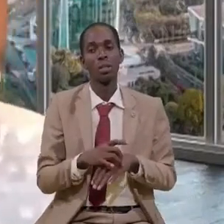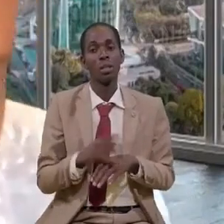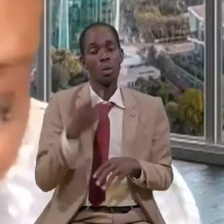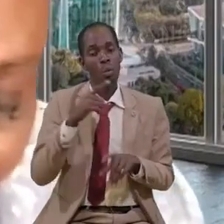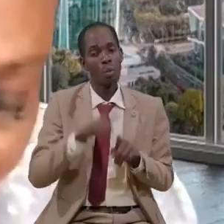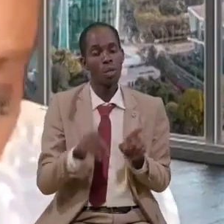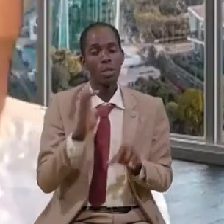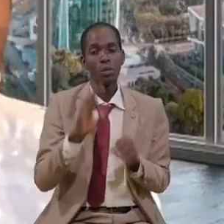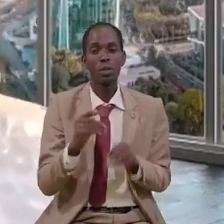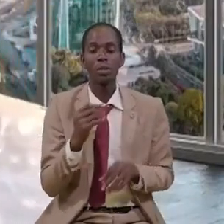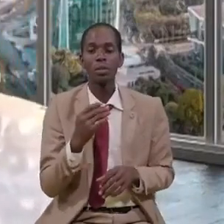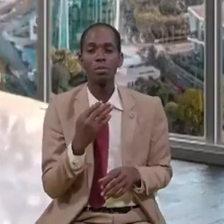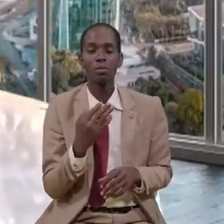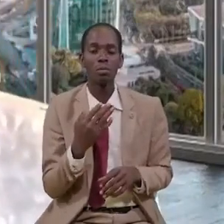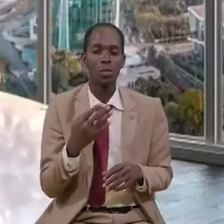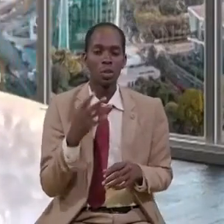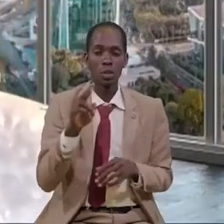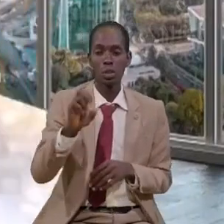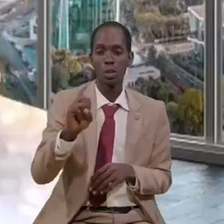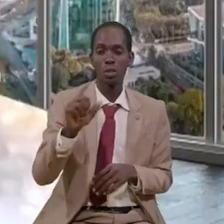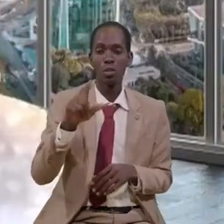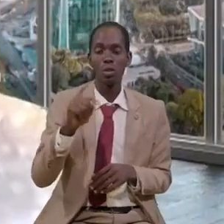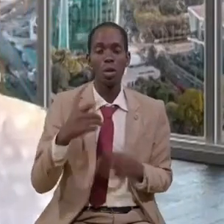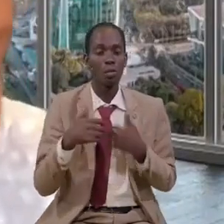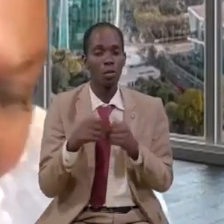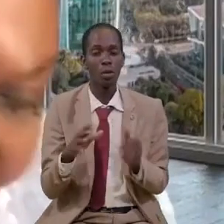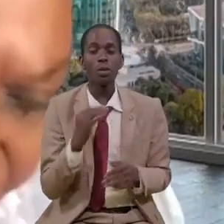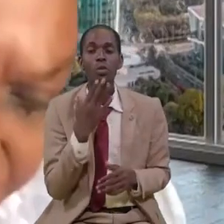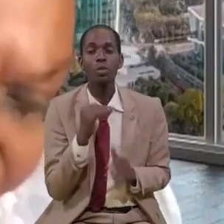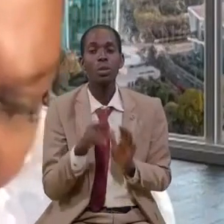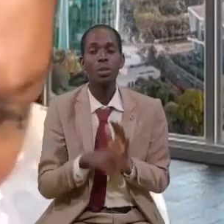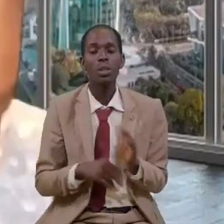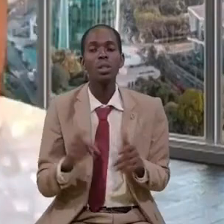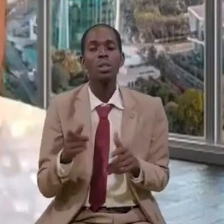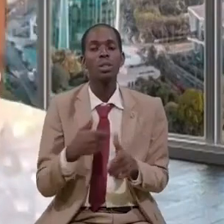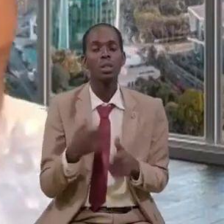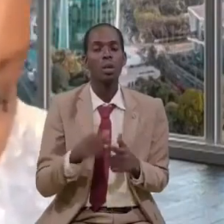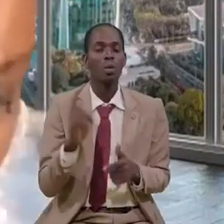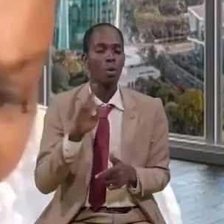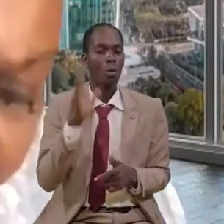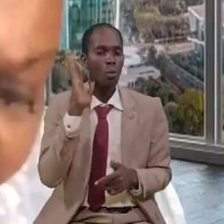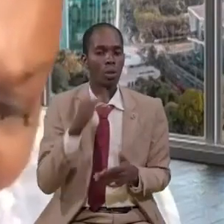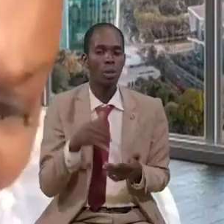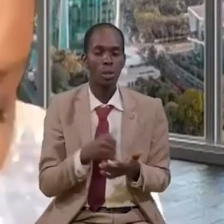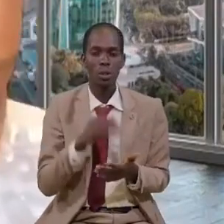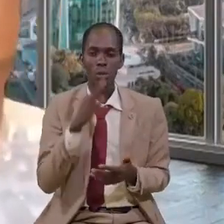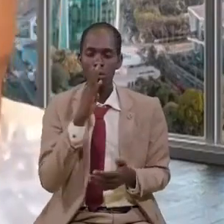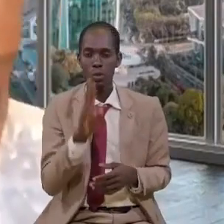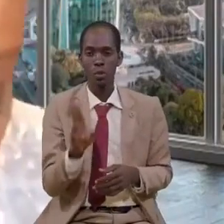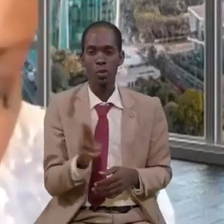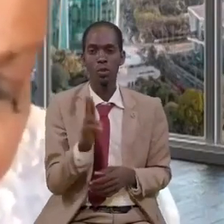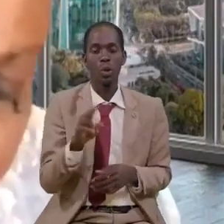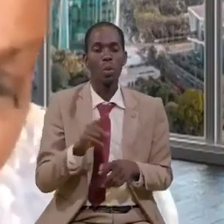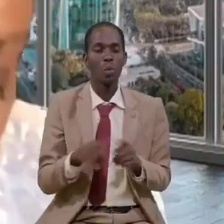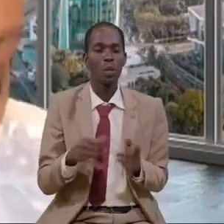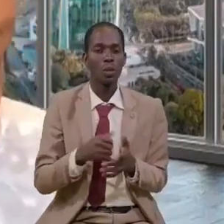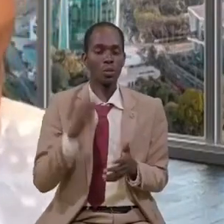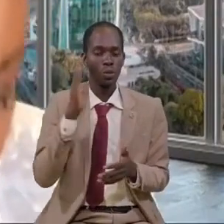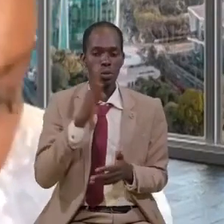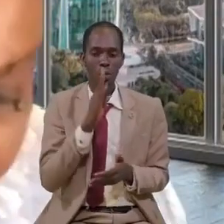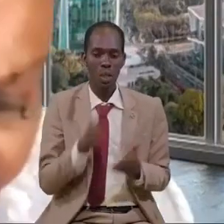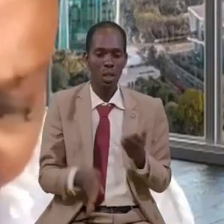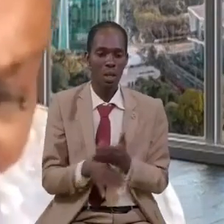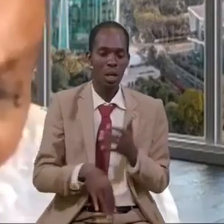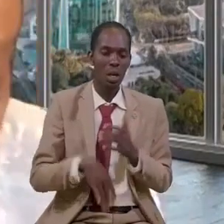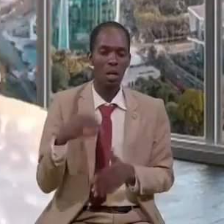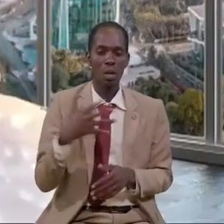its savor, wherewith shall it be salted? It is therefore good for nothing, but that it should be cast out and be trodden under the foot